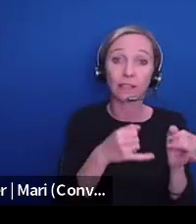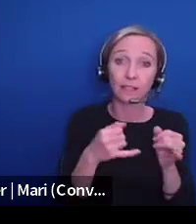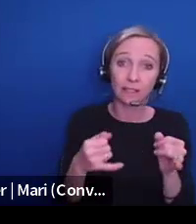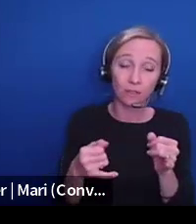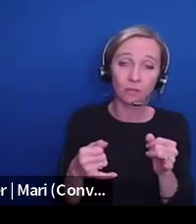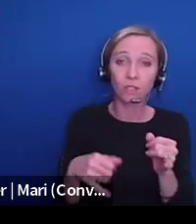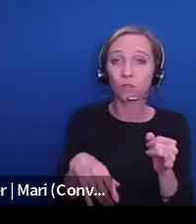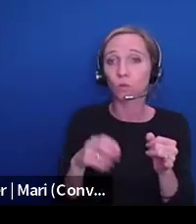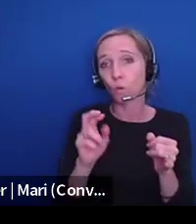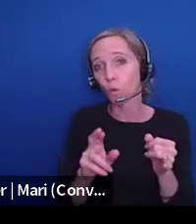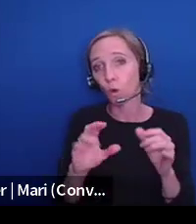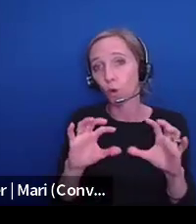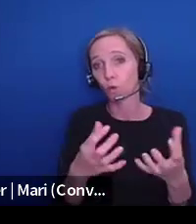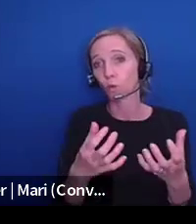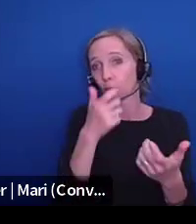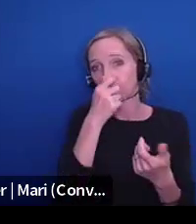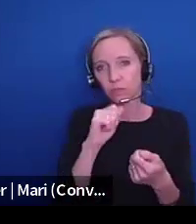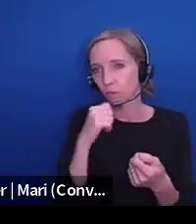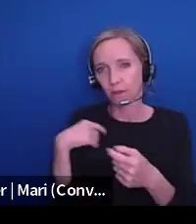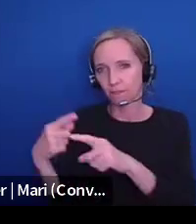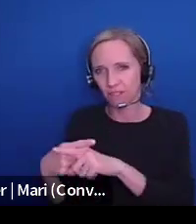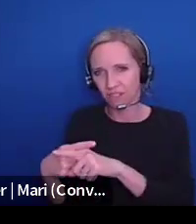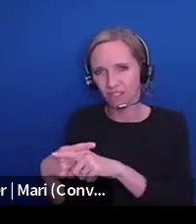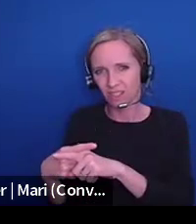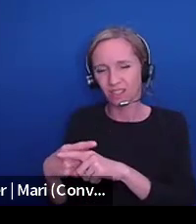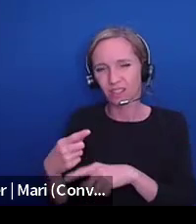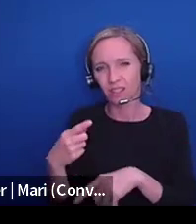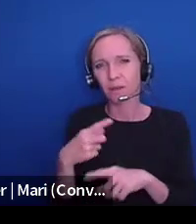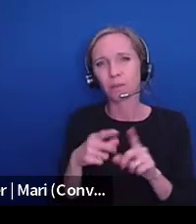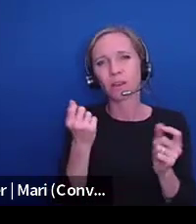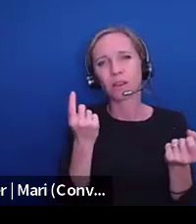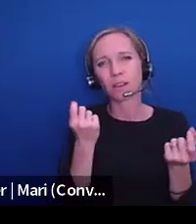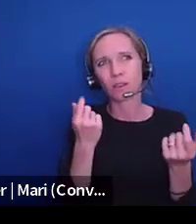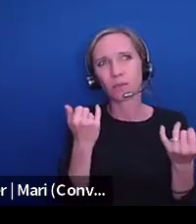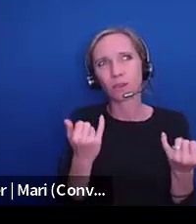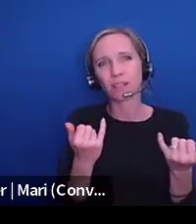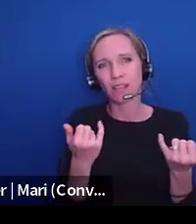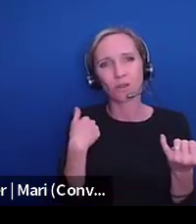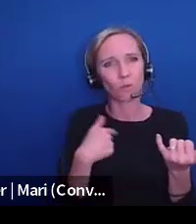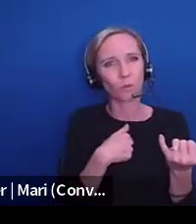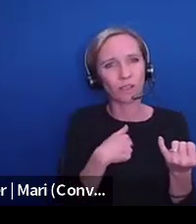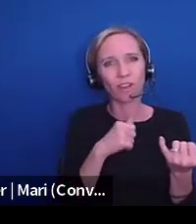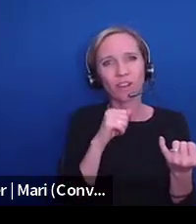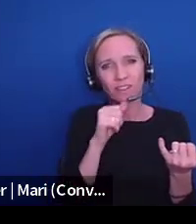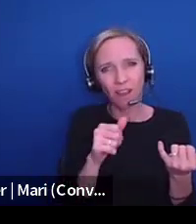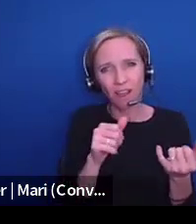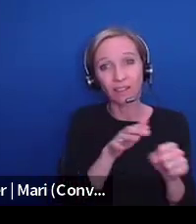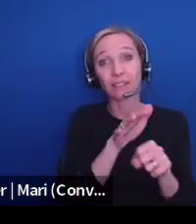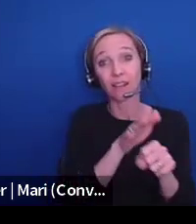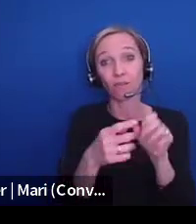that are conflicting. What we have is another problem: is that we are not enough representative of each